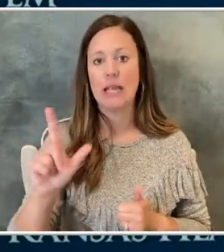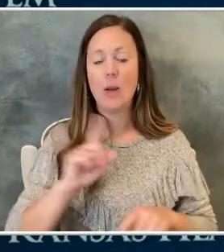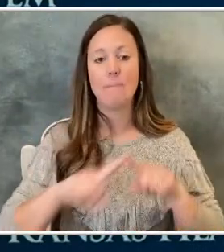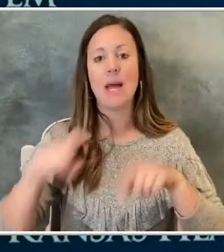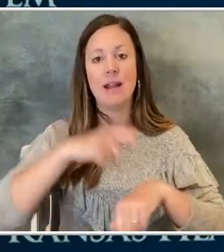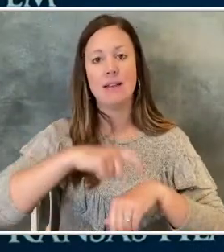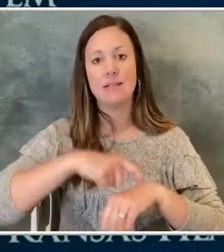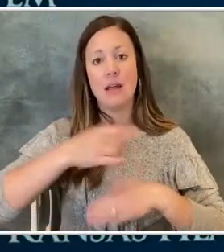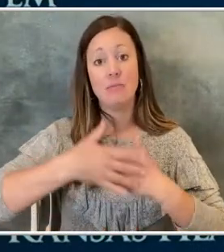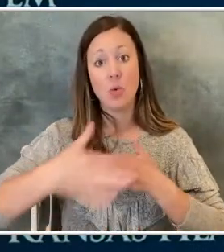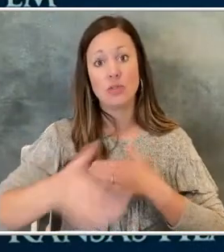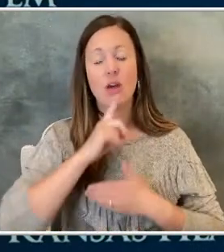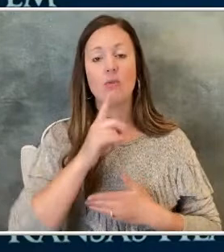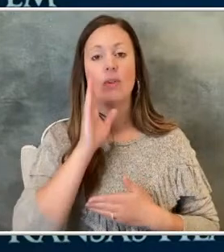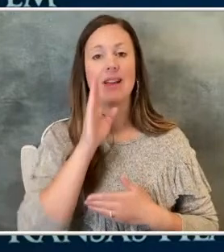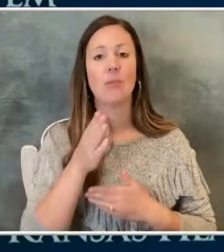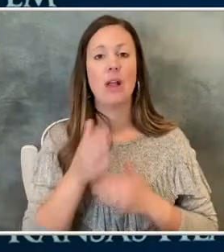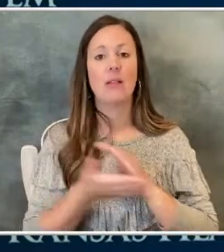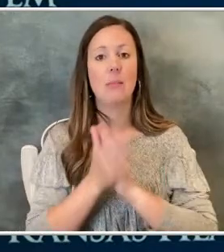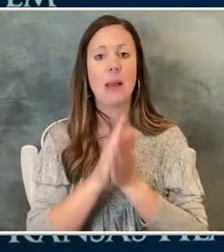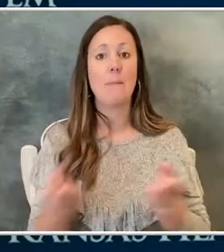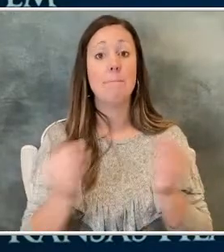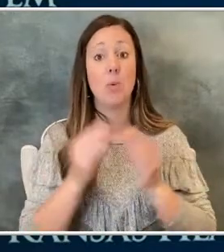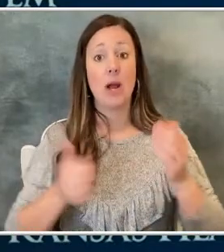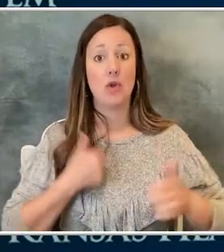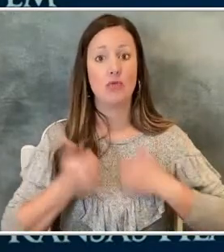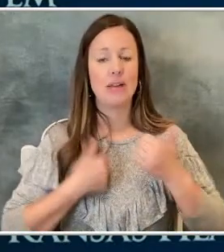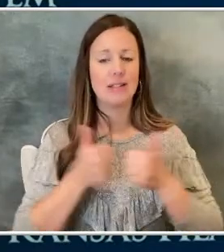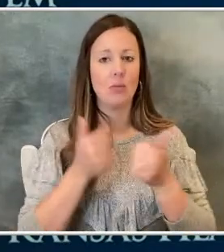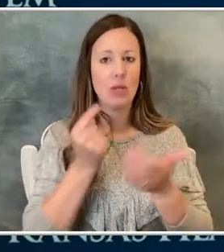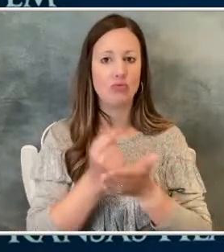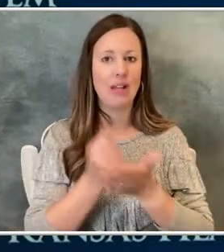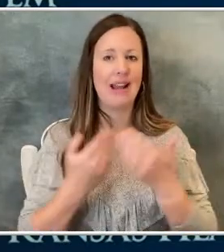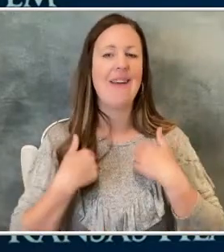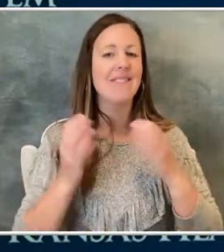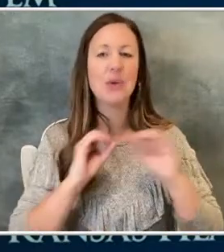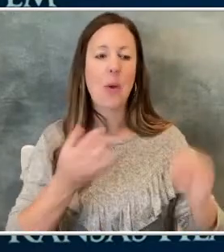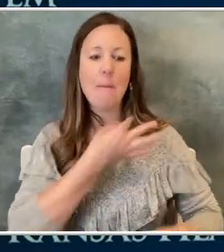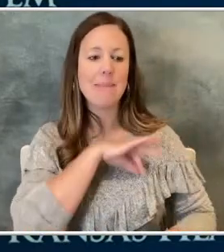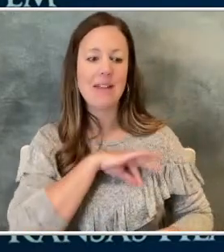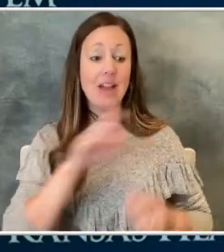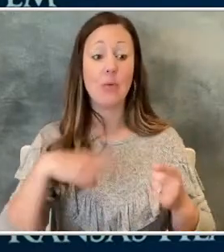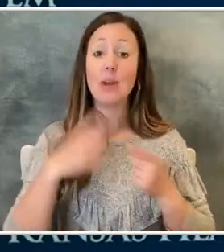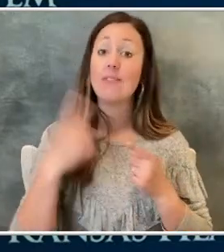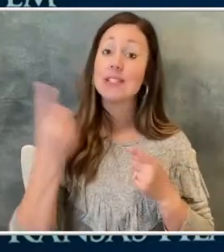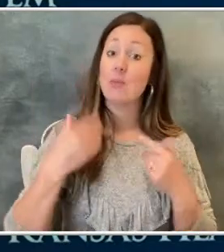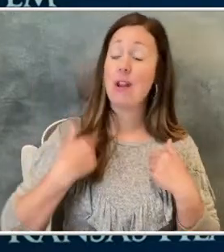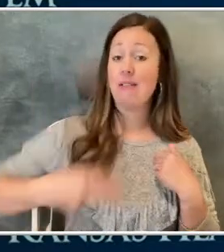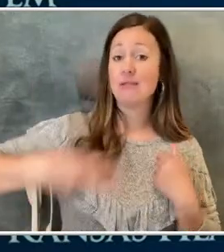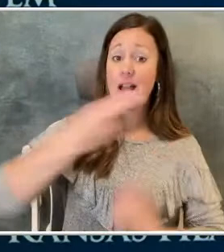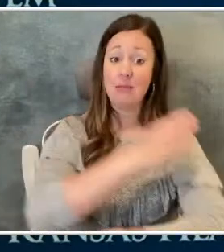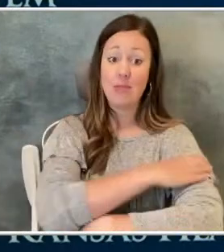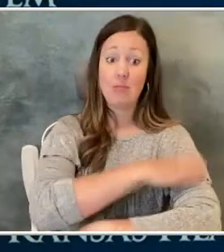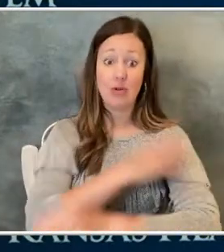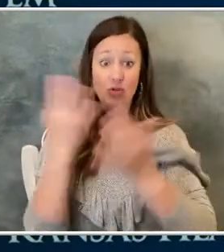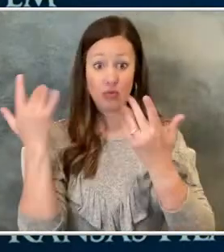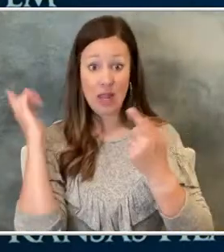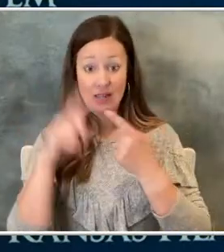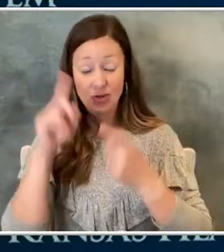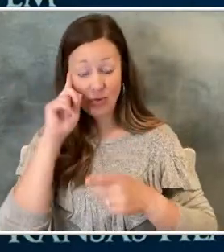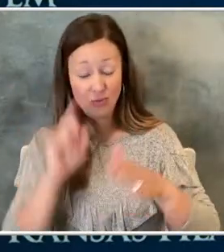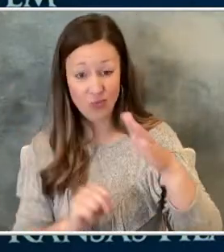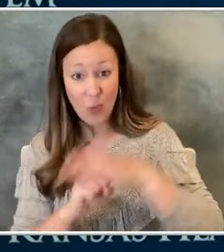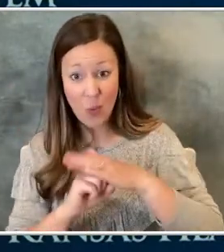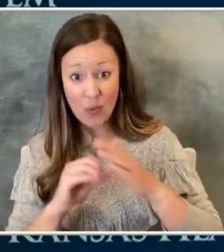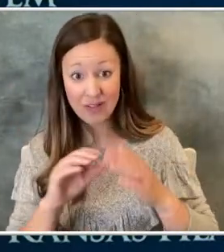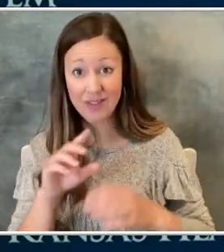more and more aggressive at treating this bad cholesterol because it has no benefit. It's like when someone has high blood pressure, do you wait till they have a stroke or a